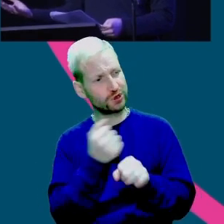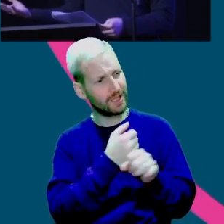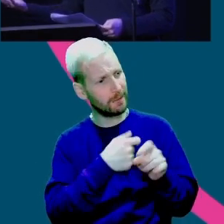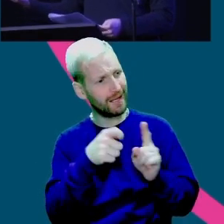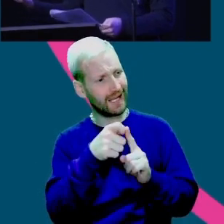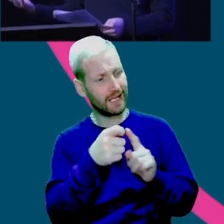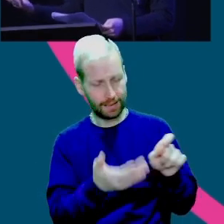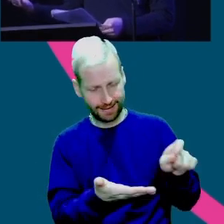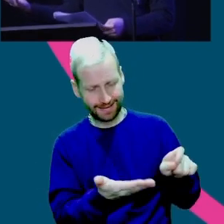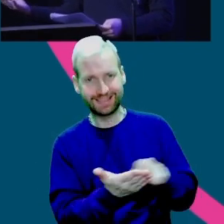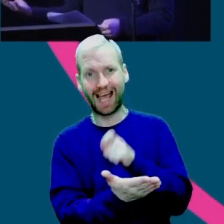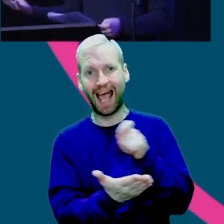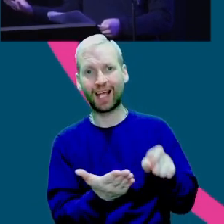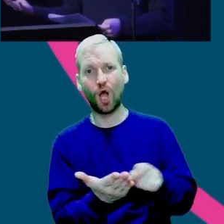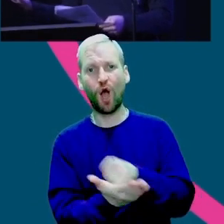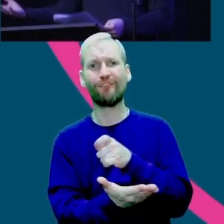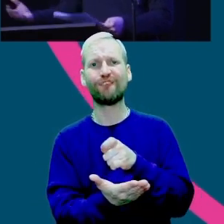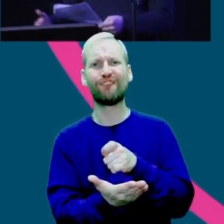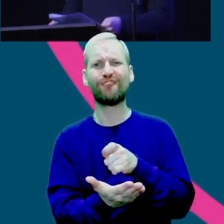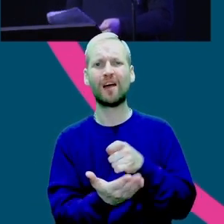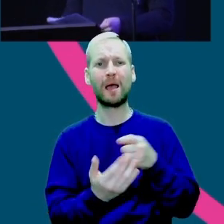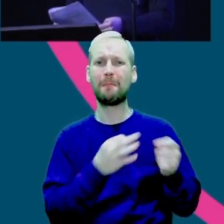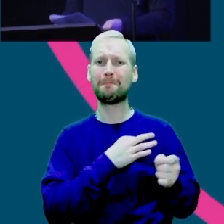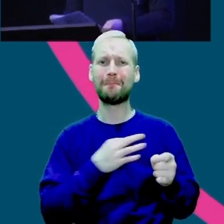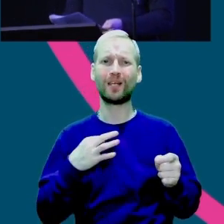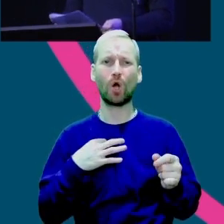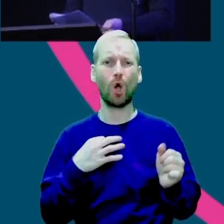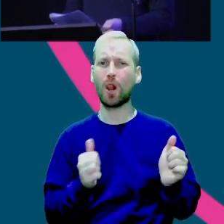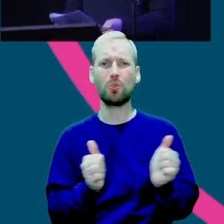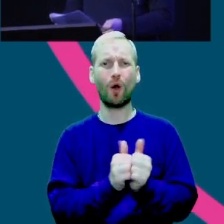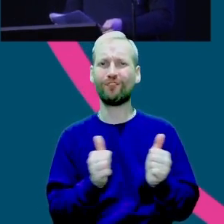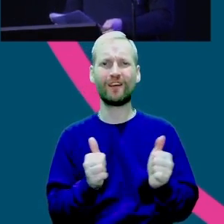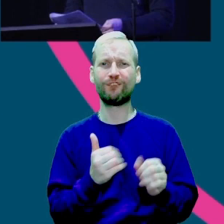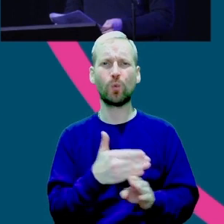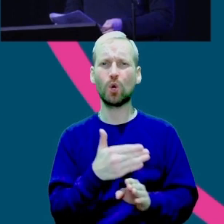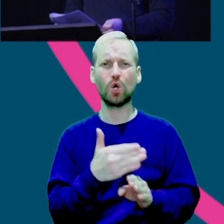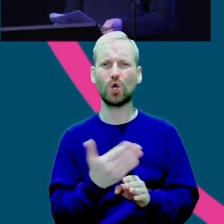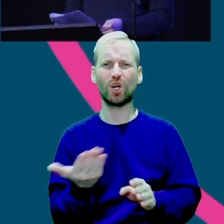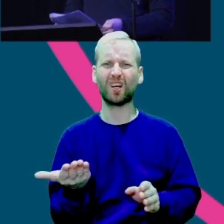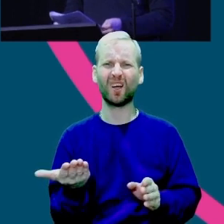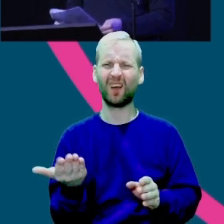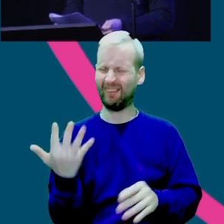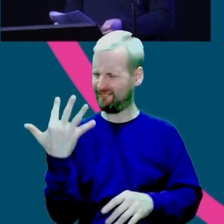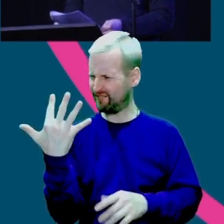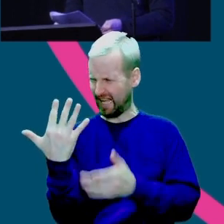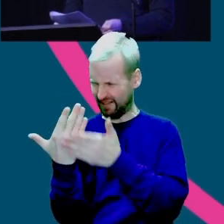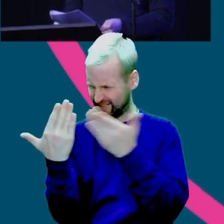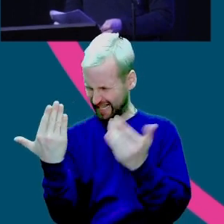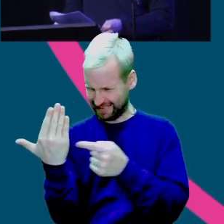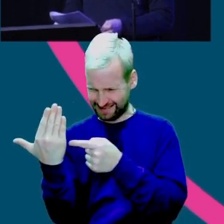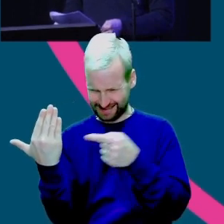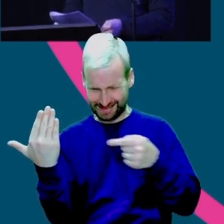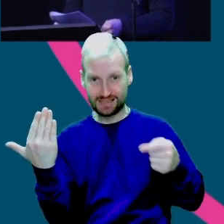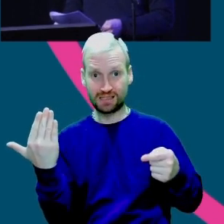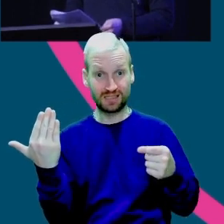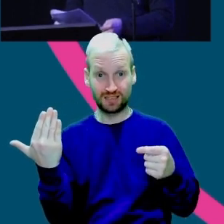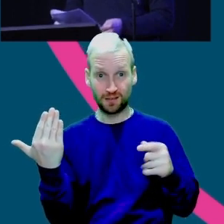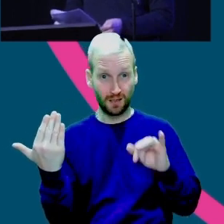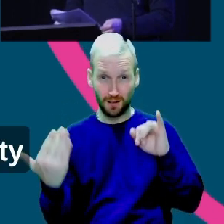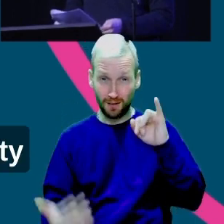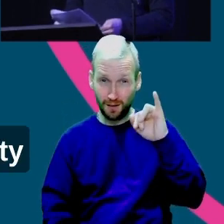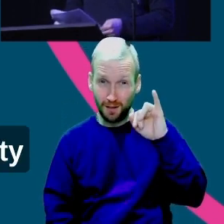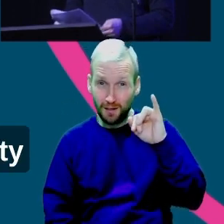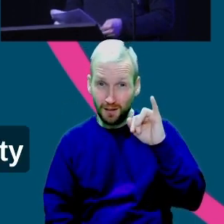and he needs to basically sign you off as medically unfit to work. I mean, really? Shocking, in my